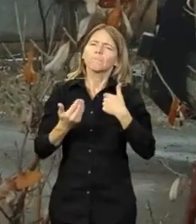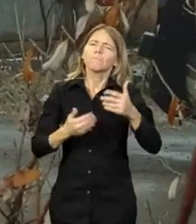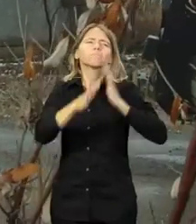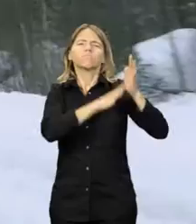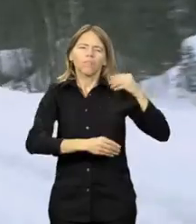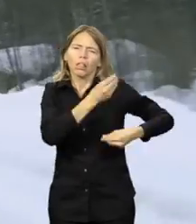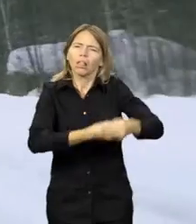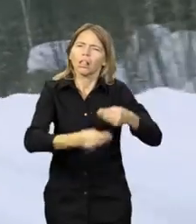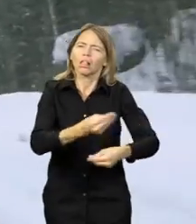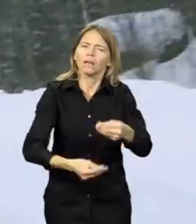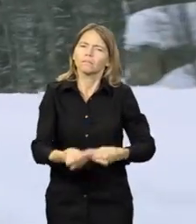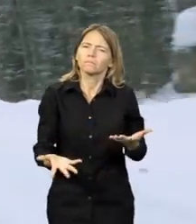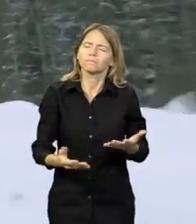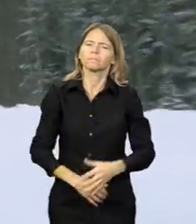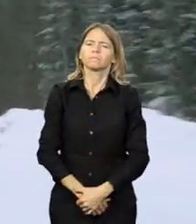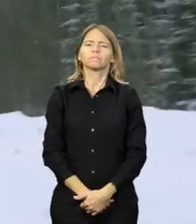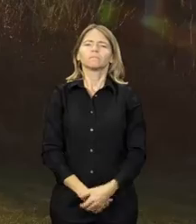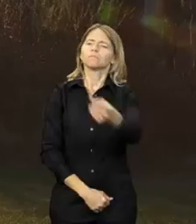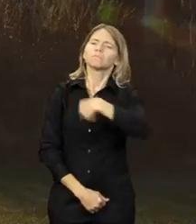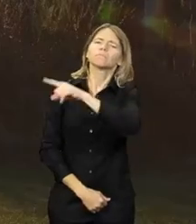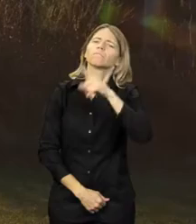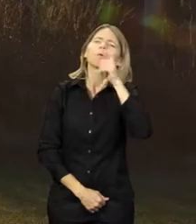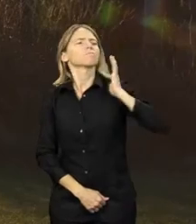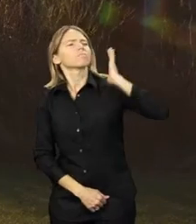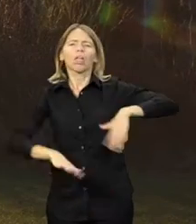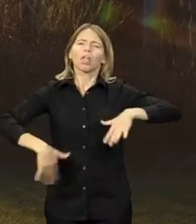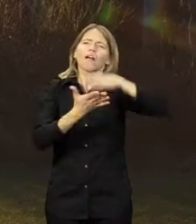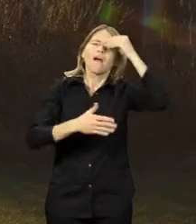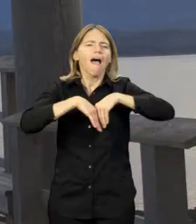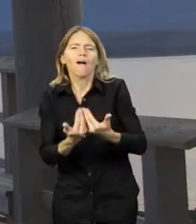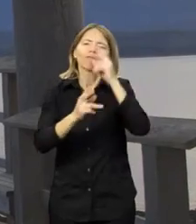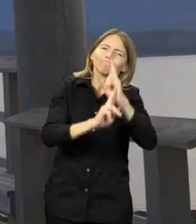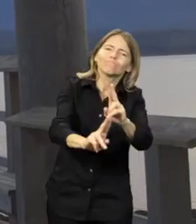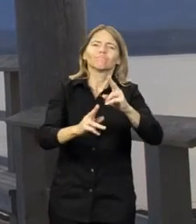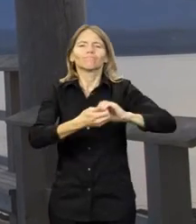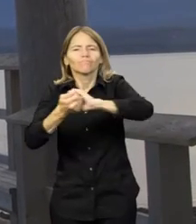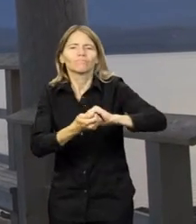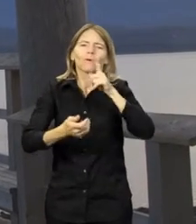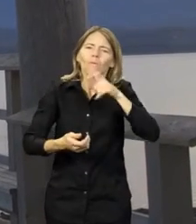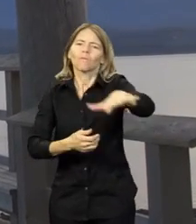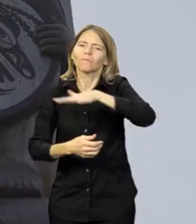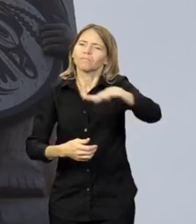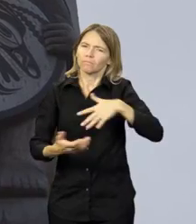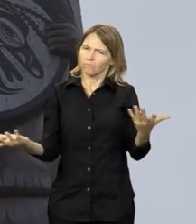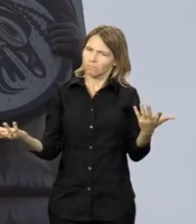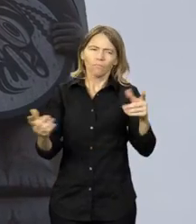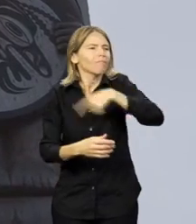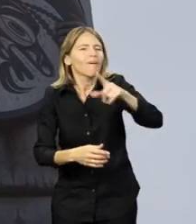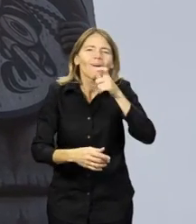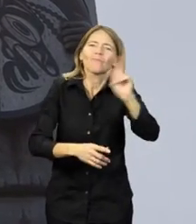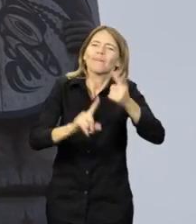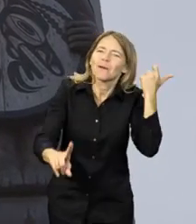those who have yet to learn how to respect themselves for whom they are and for where they are from. I made this for our